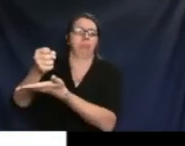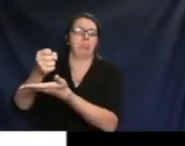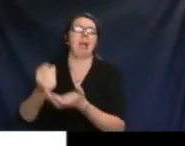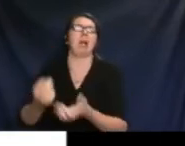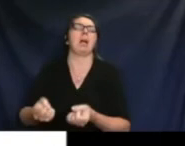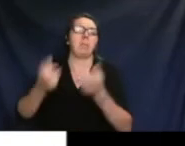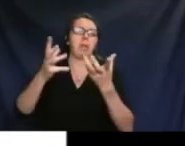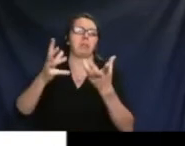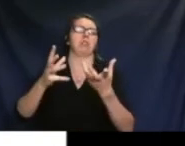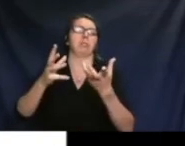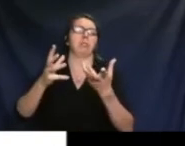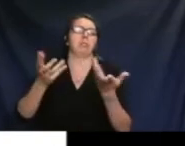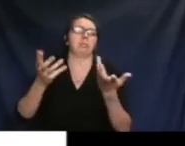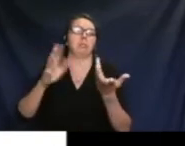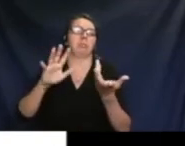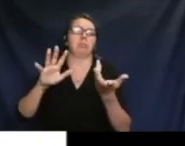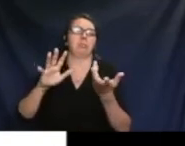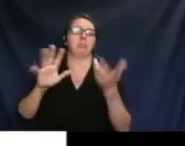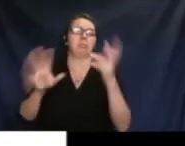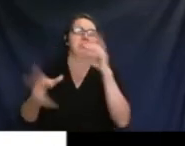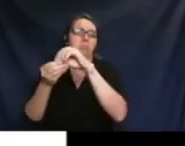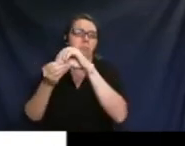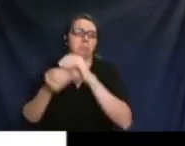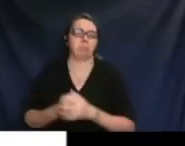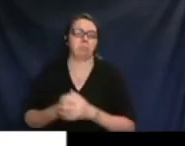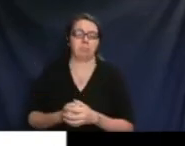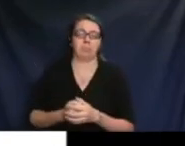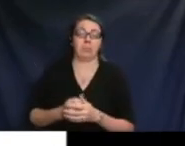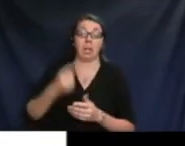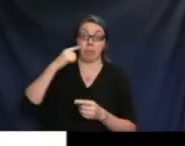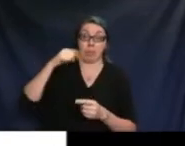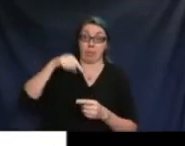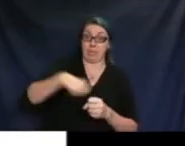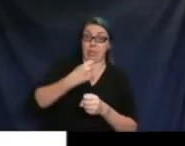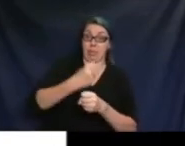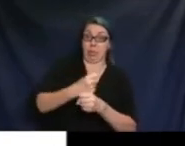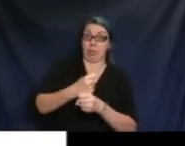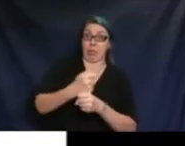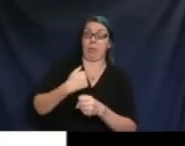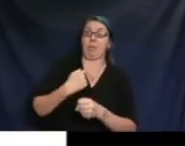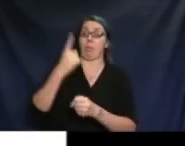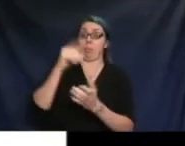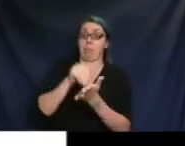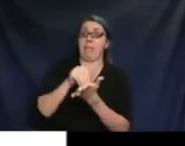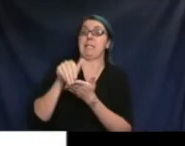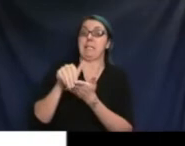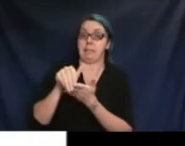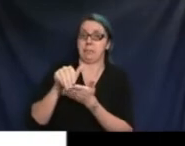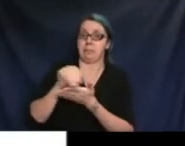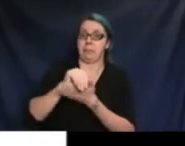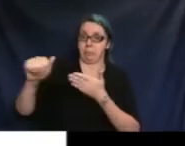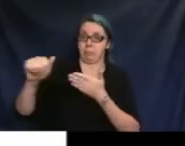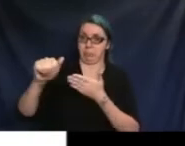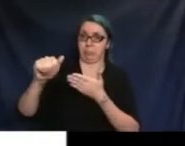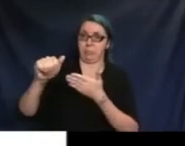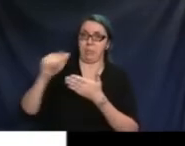calendar year, there's $1 million allocated for handing out through the ArtworxTO grant program.